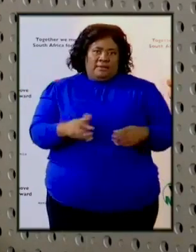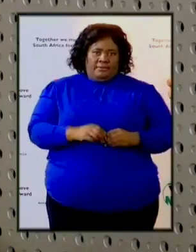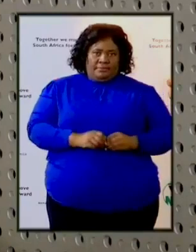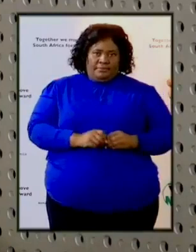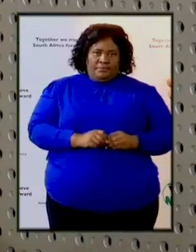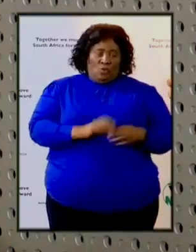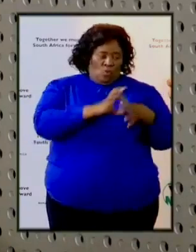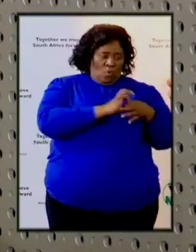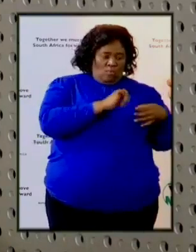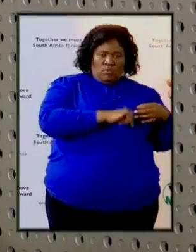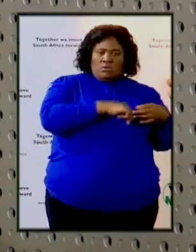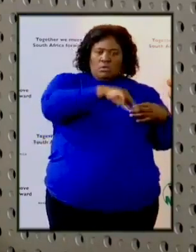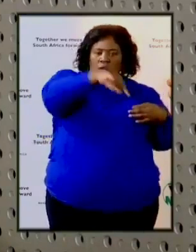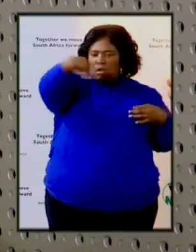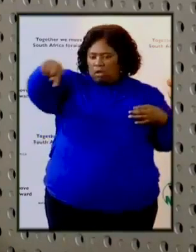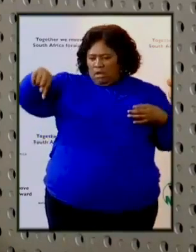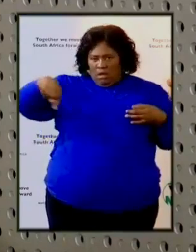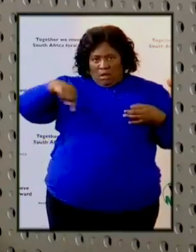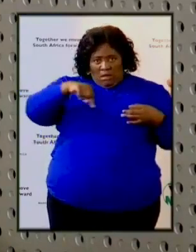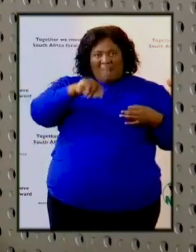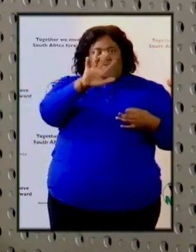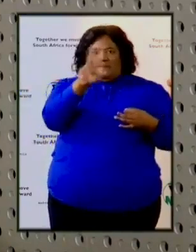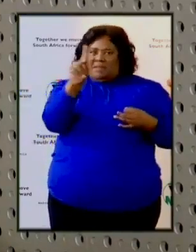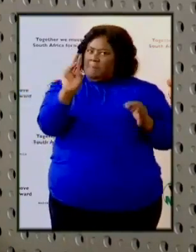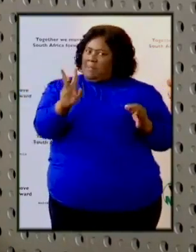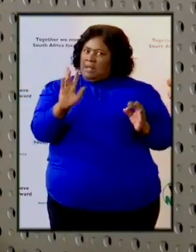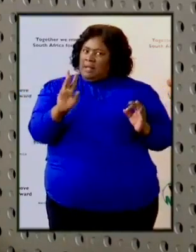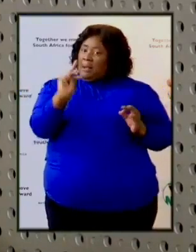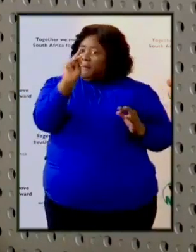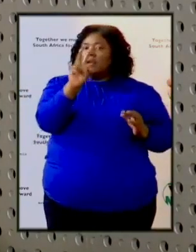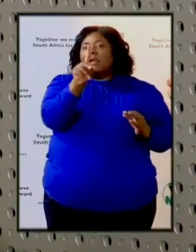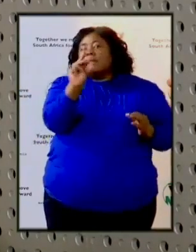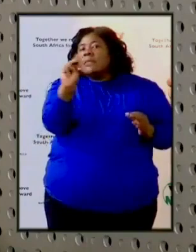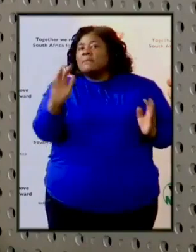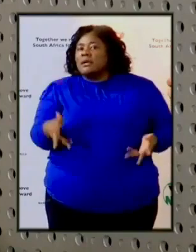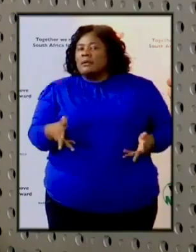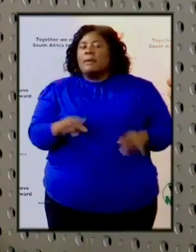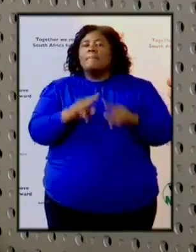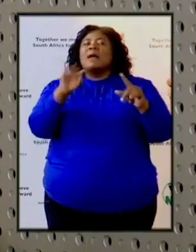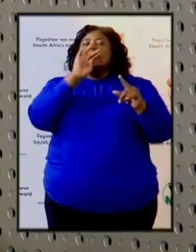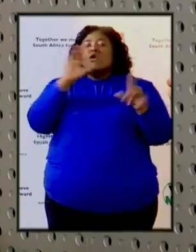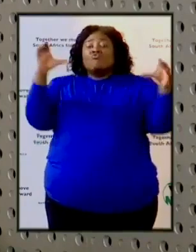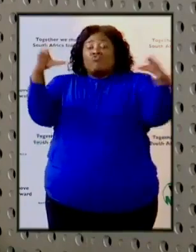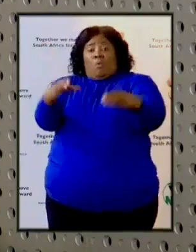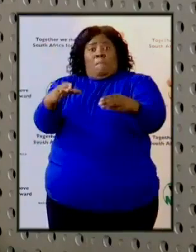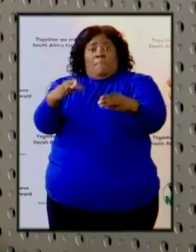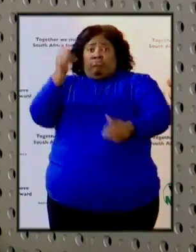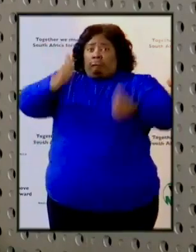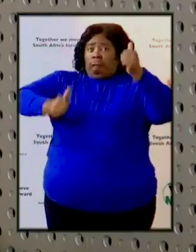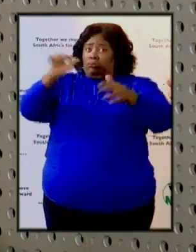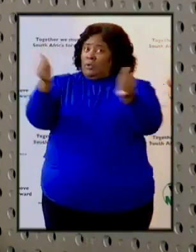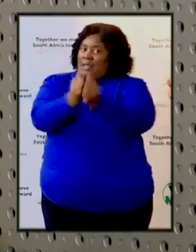home. And it will also be not under organized groups, can